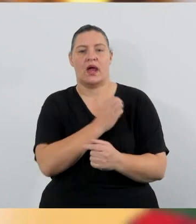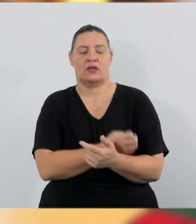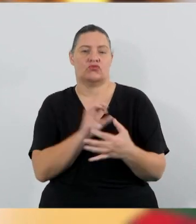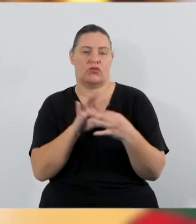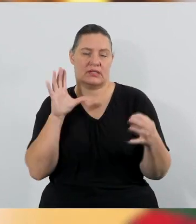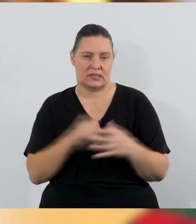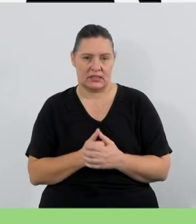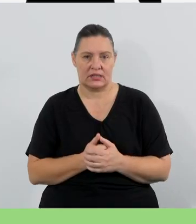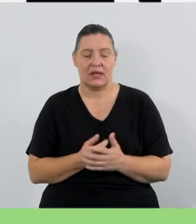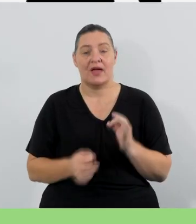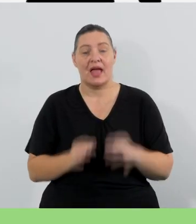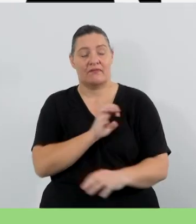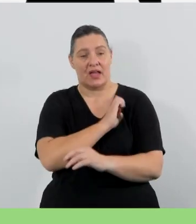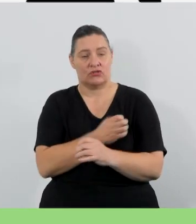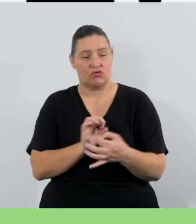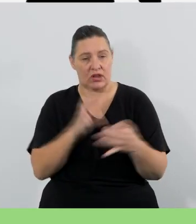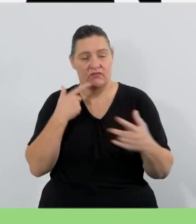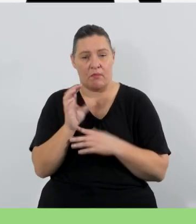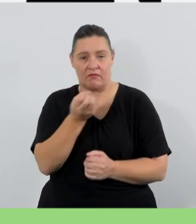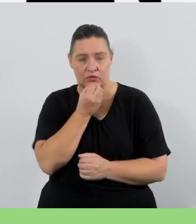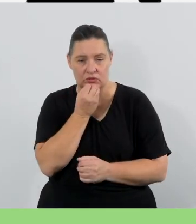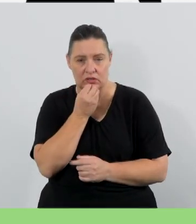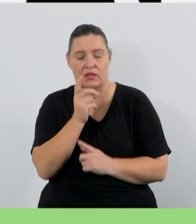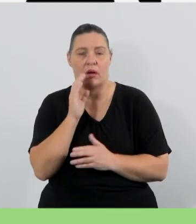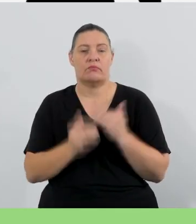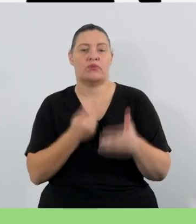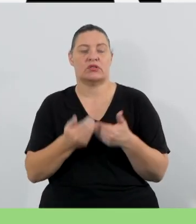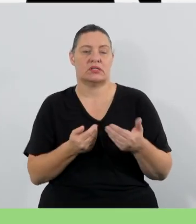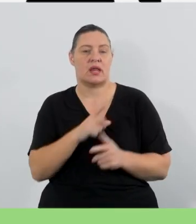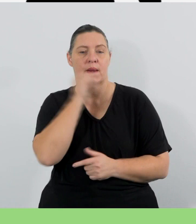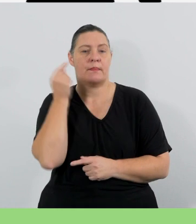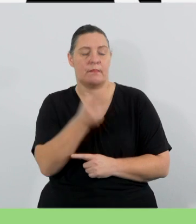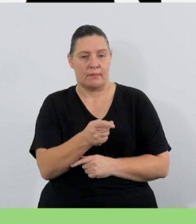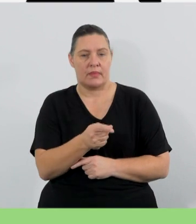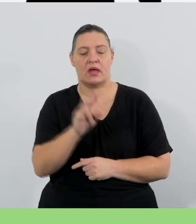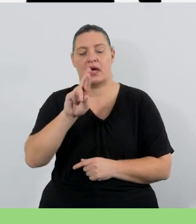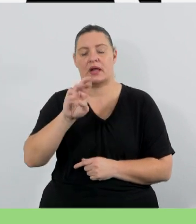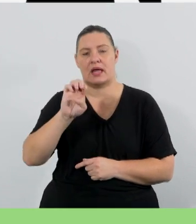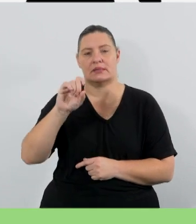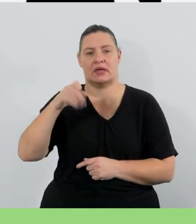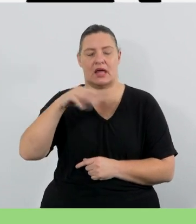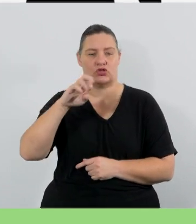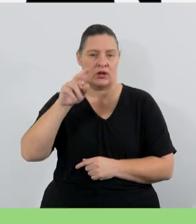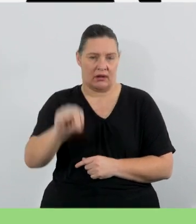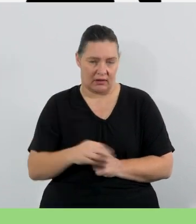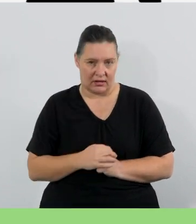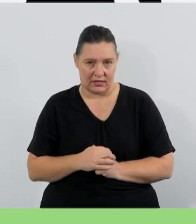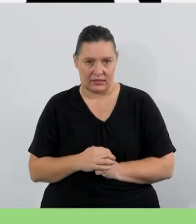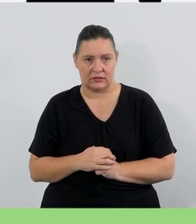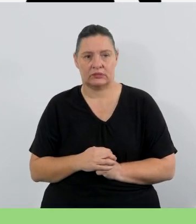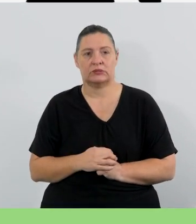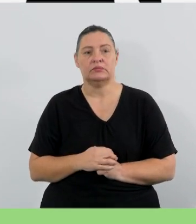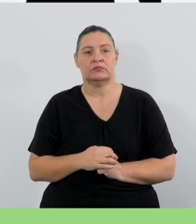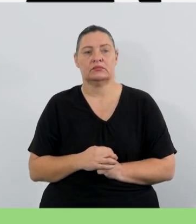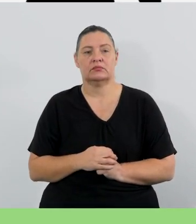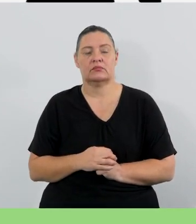energy is released. When energy is released from the food, this process is then called respiration. So that is the process